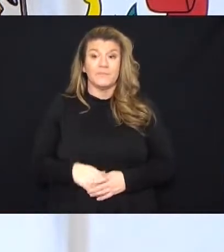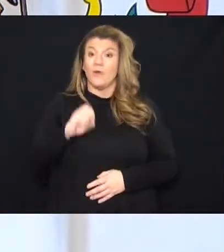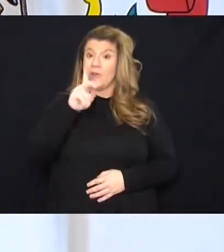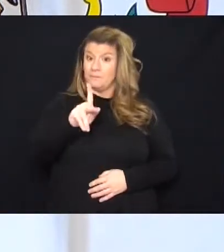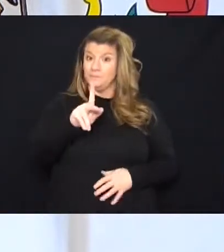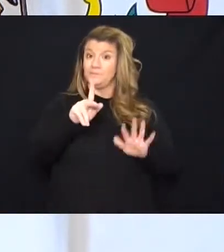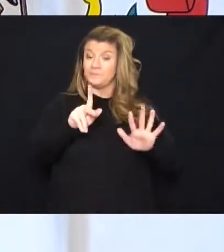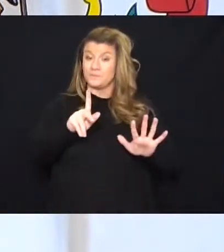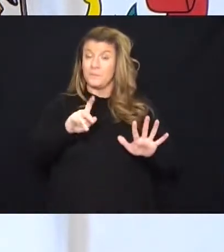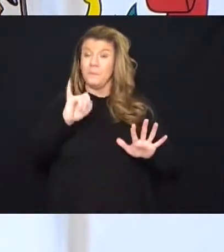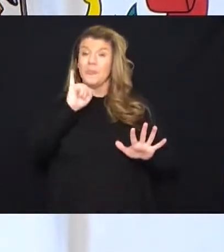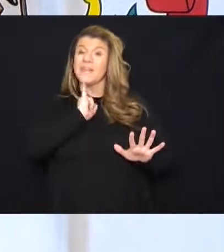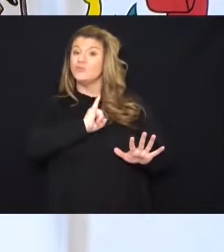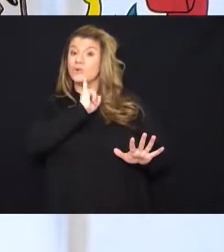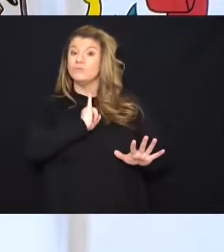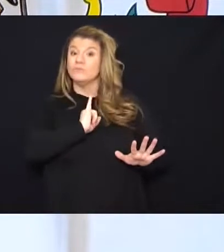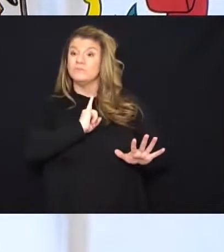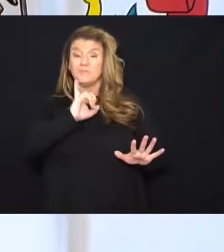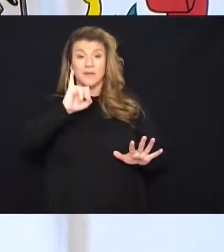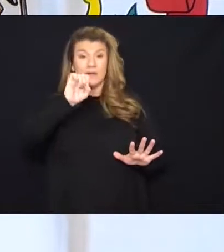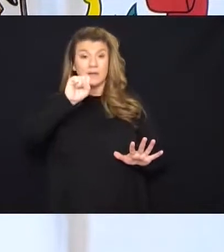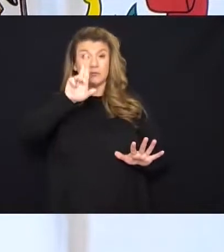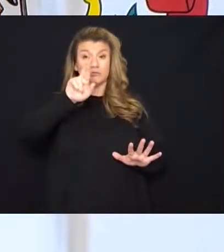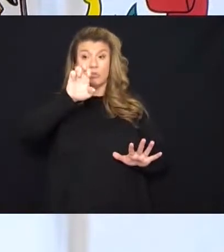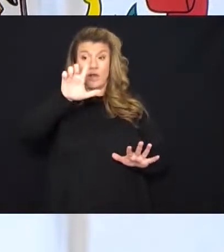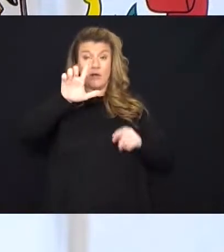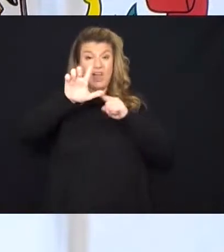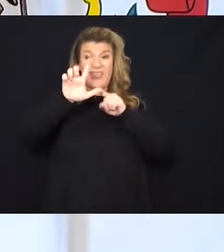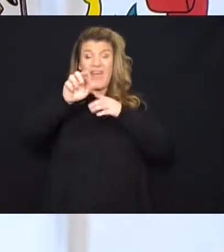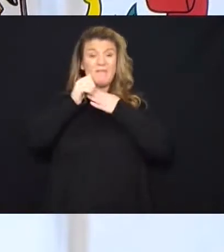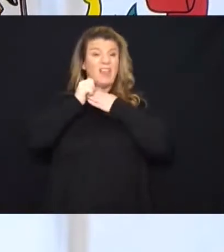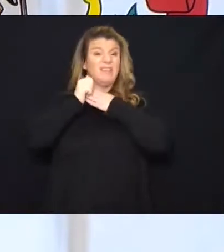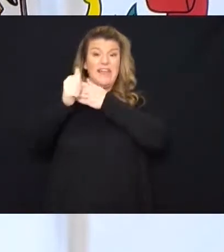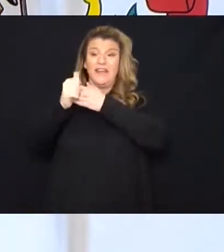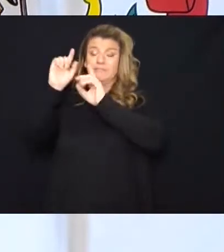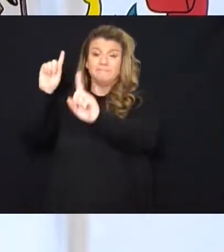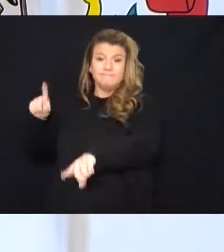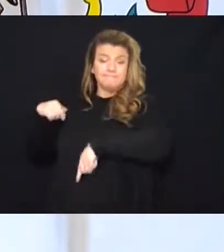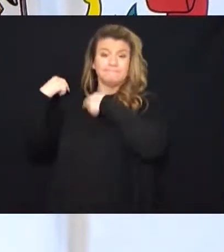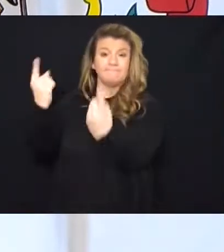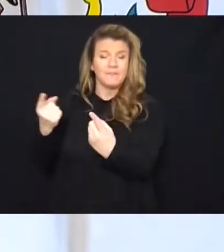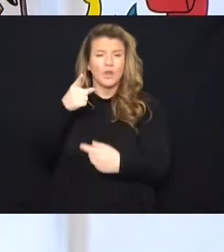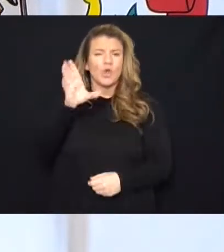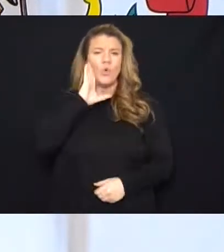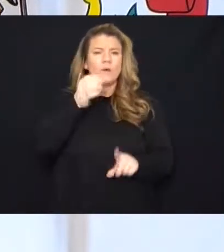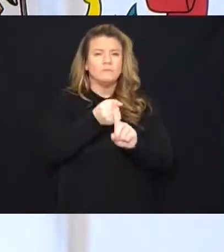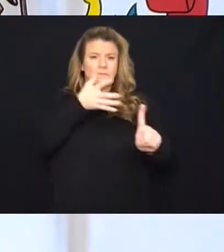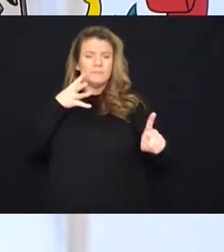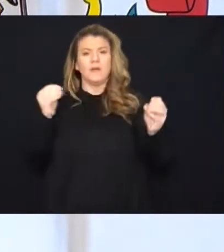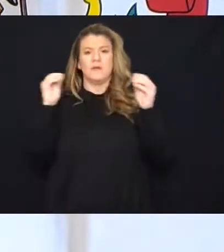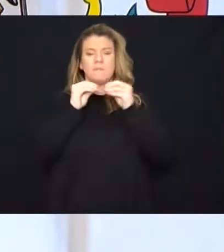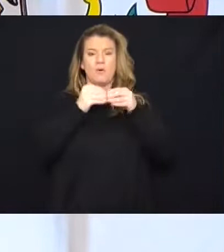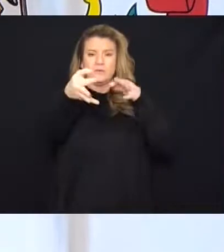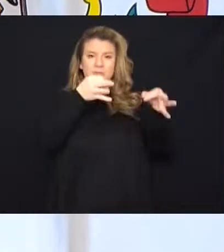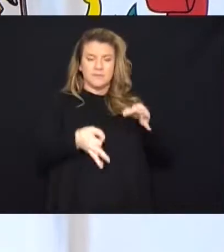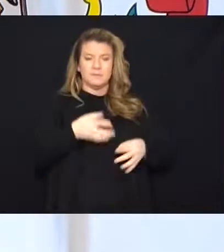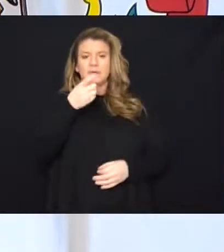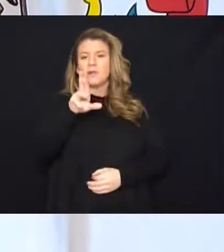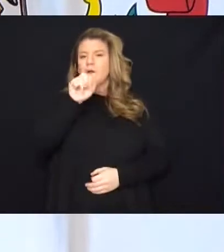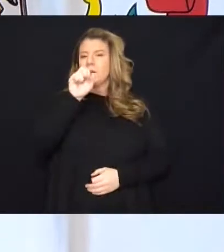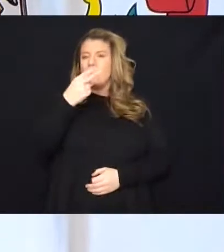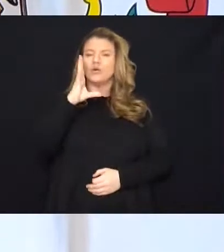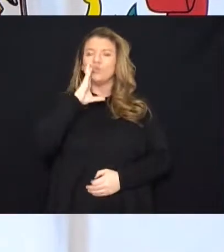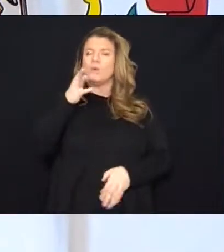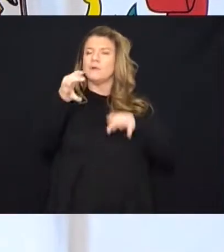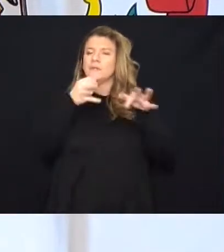Israel has been the leader along all the way. You'll hear so much more in detail in just a few minutes from Dr. Marsh about this and